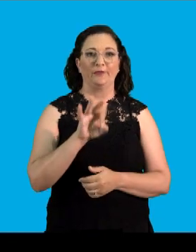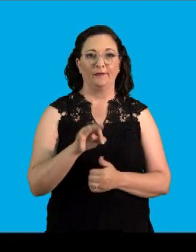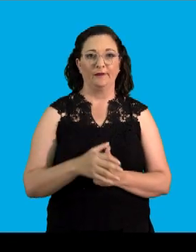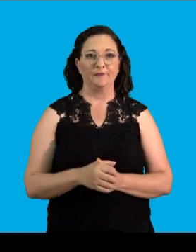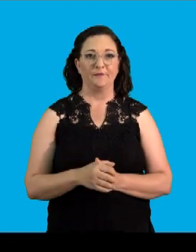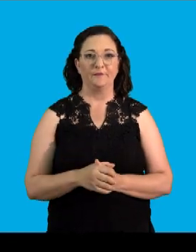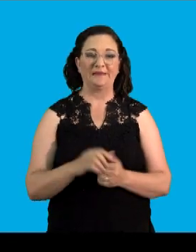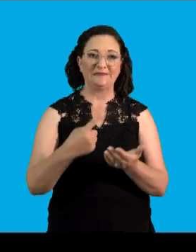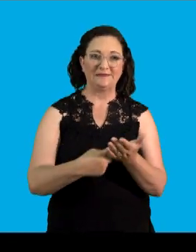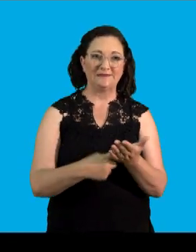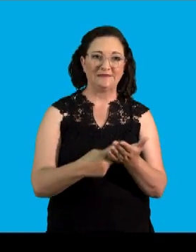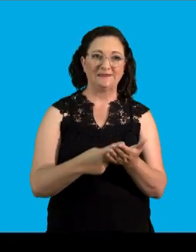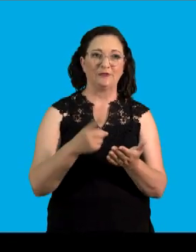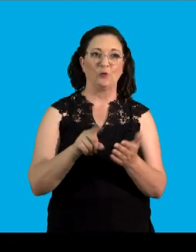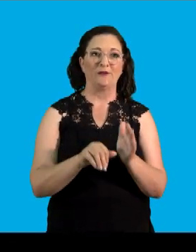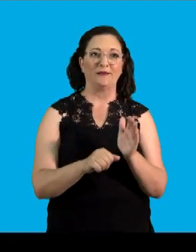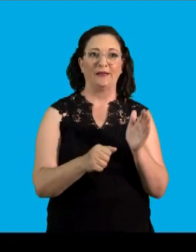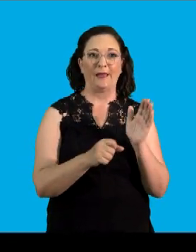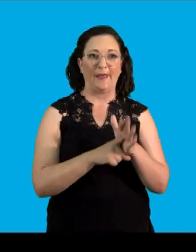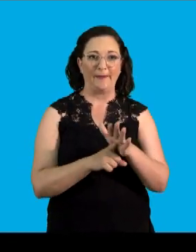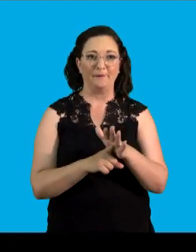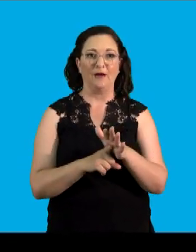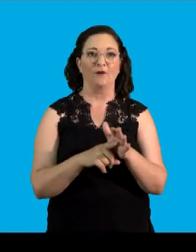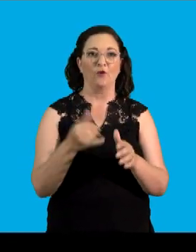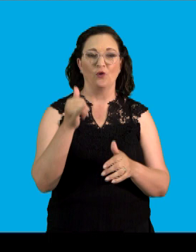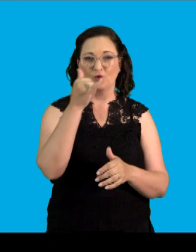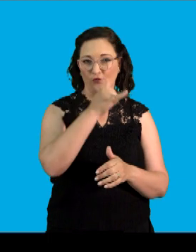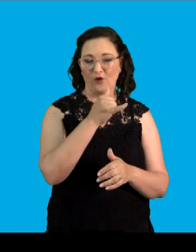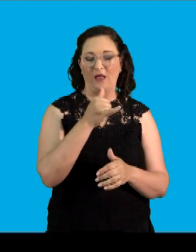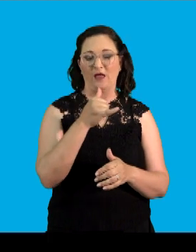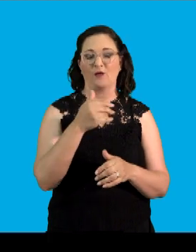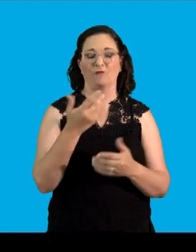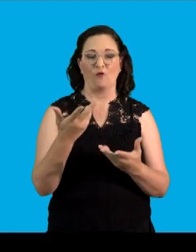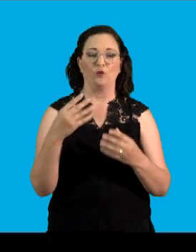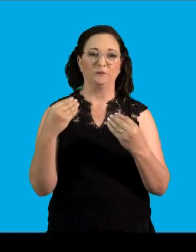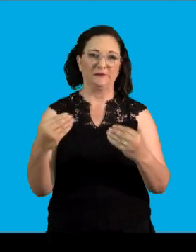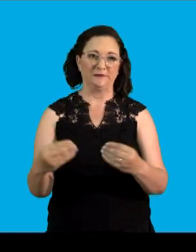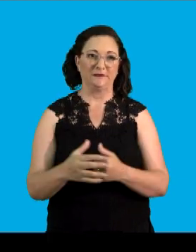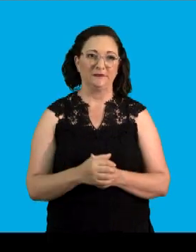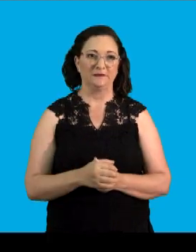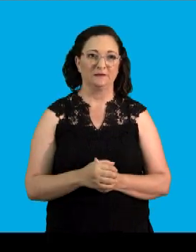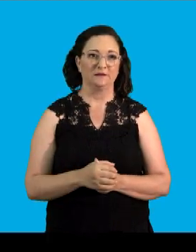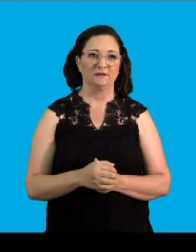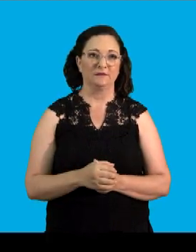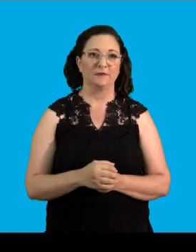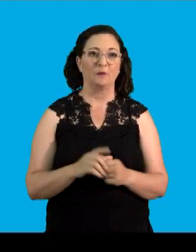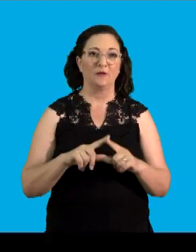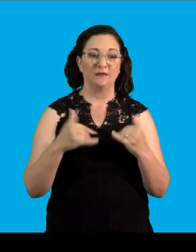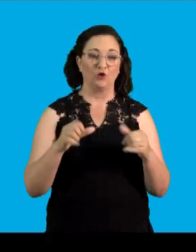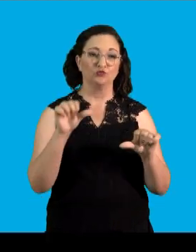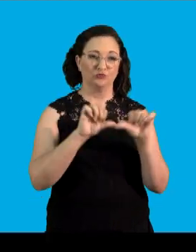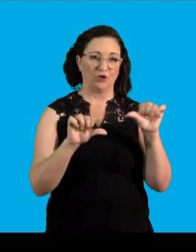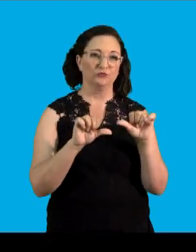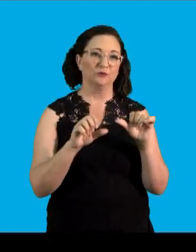2.3. Discuss the impact of crime on on the business, right? Remember, this is a